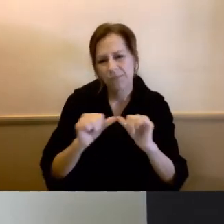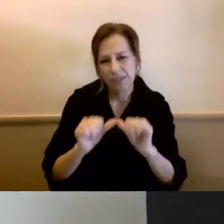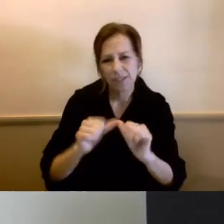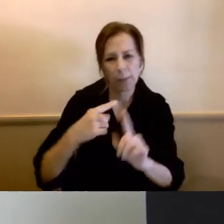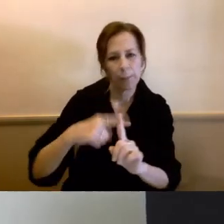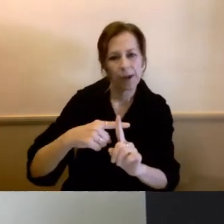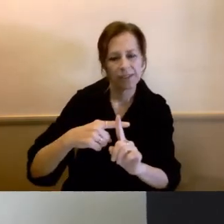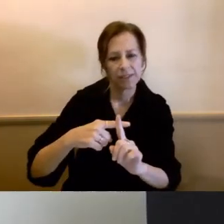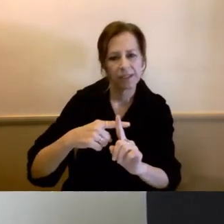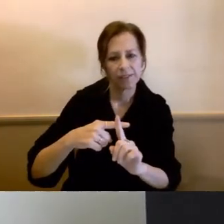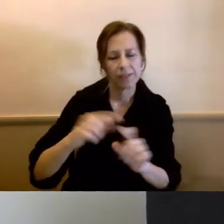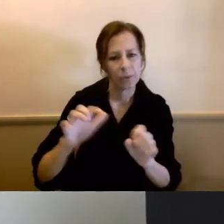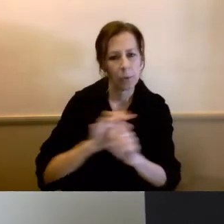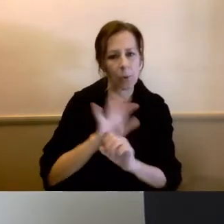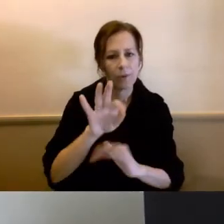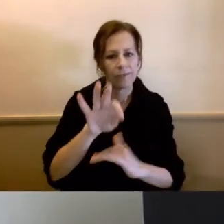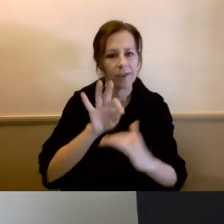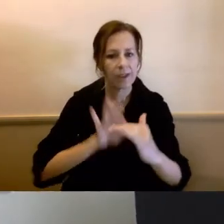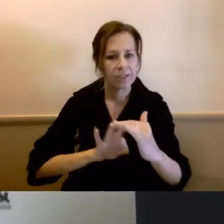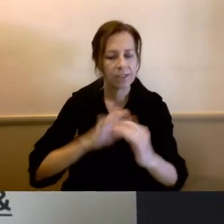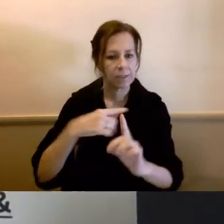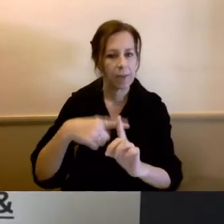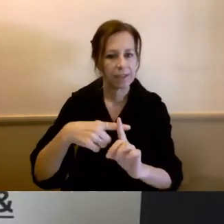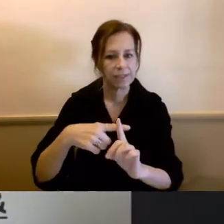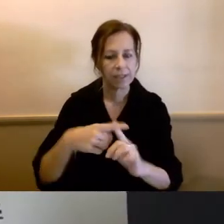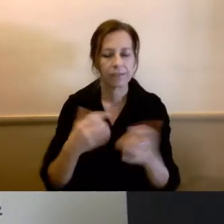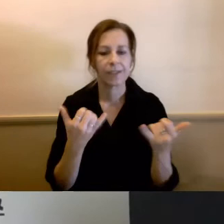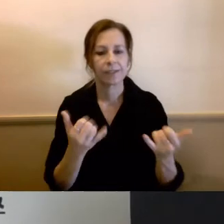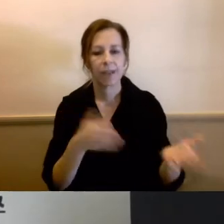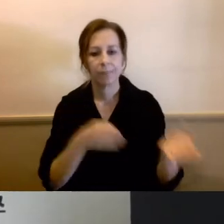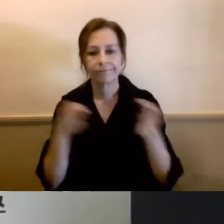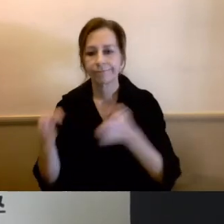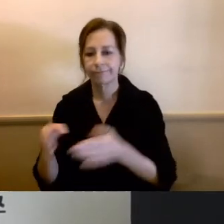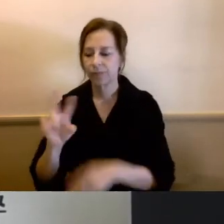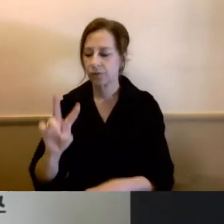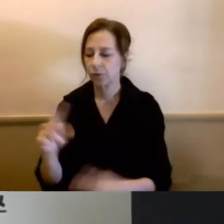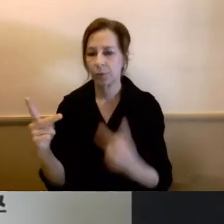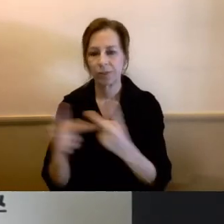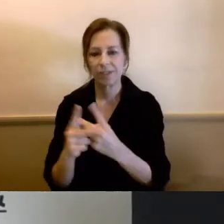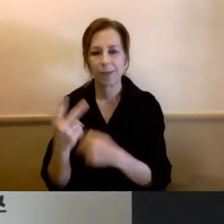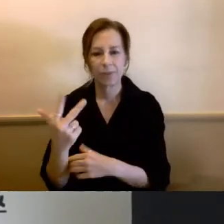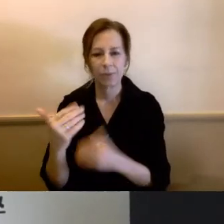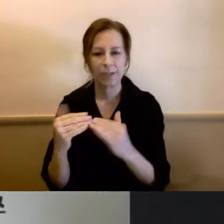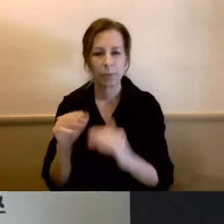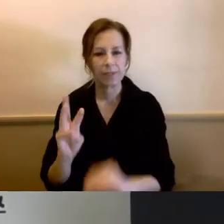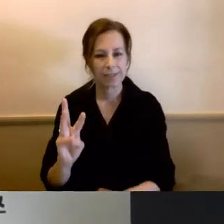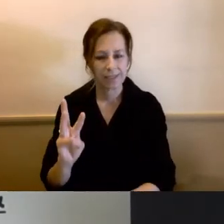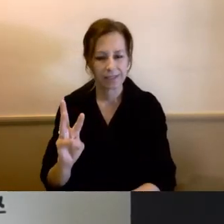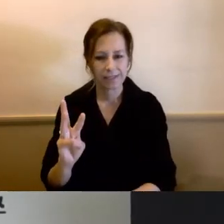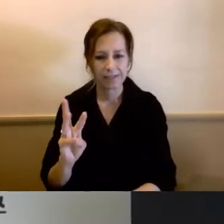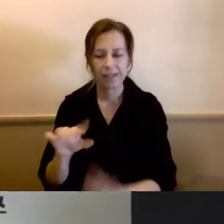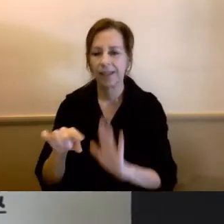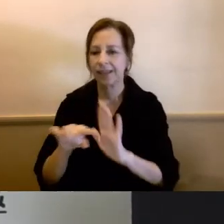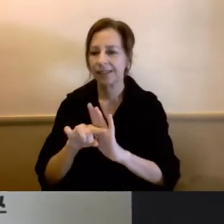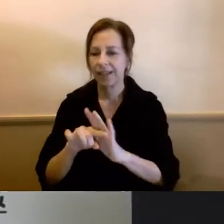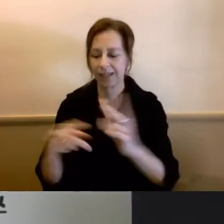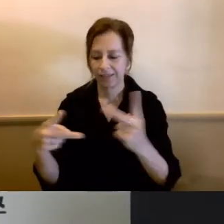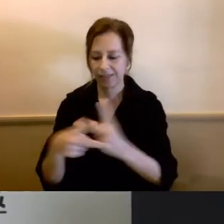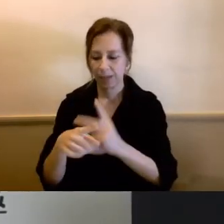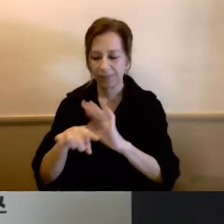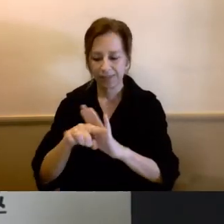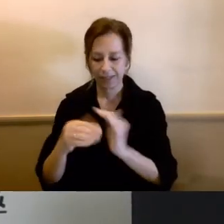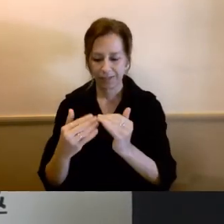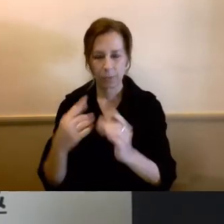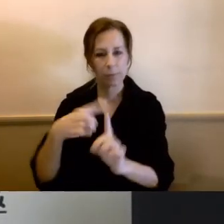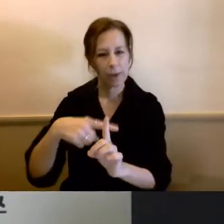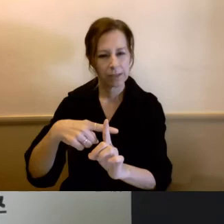still positive, so that still makes the whole fraction positive. Let's look at this one. 2 times 3 is 6. A negative times a negative